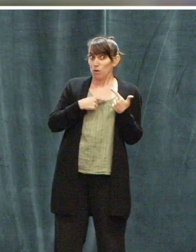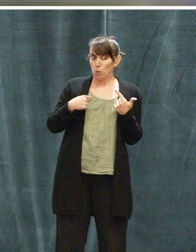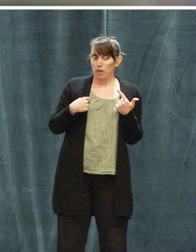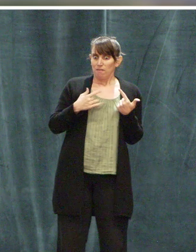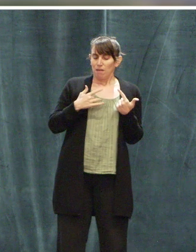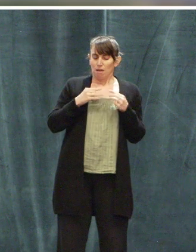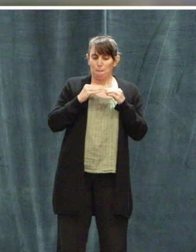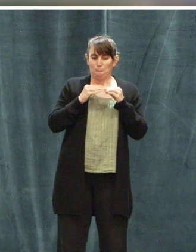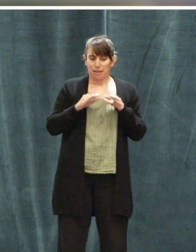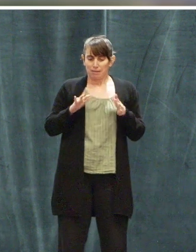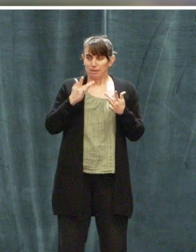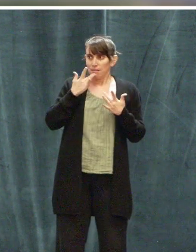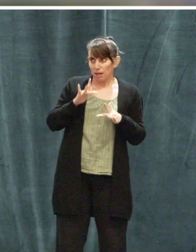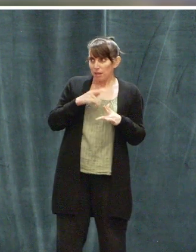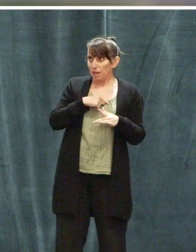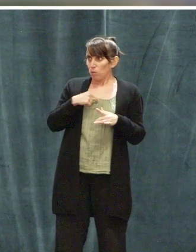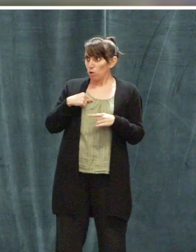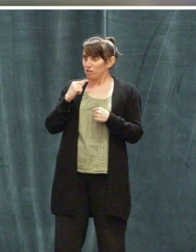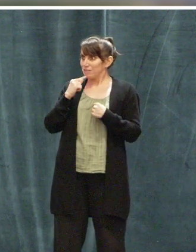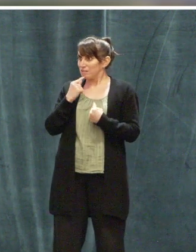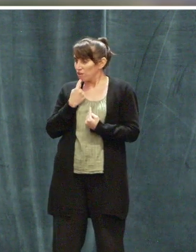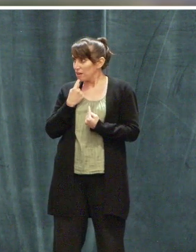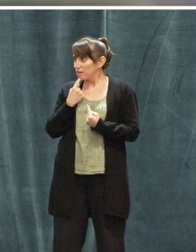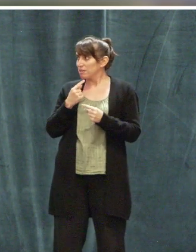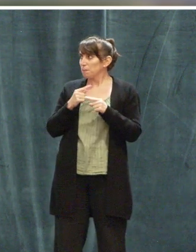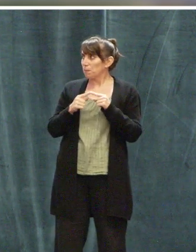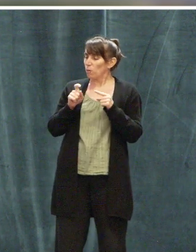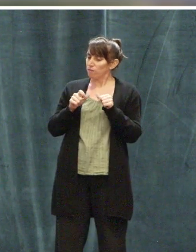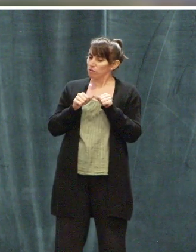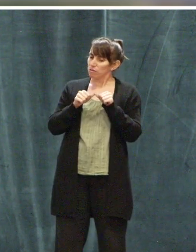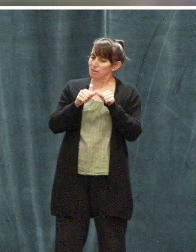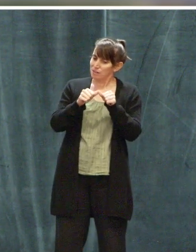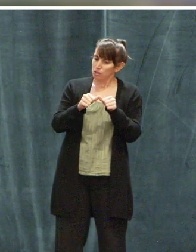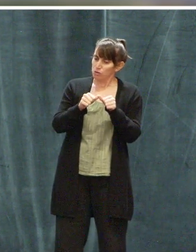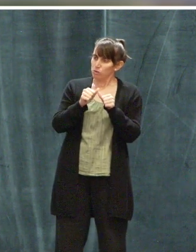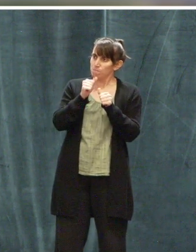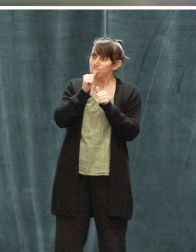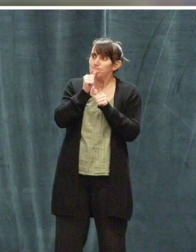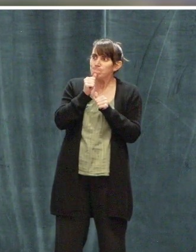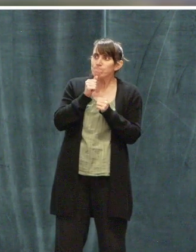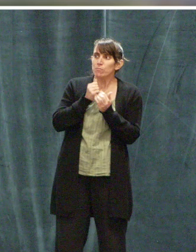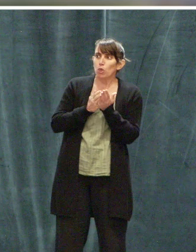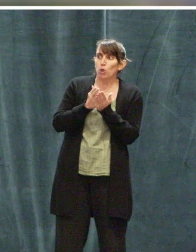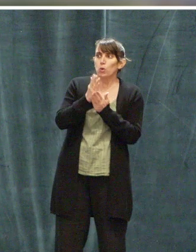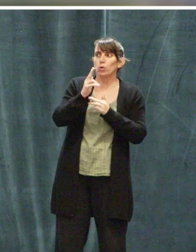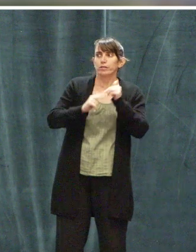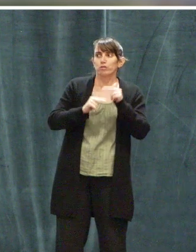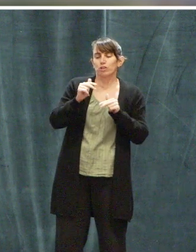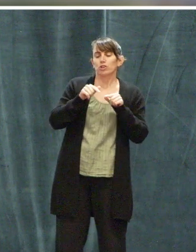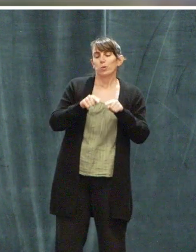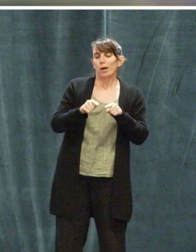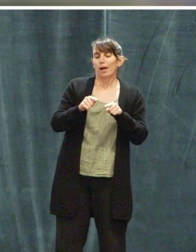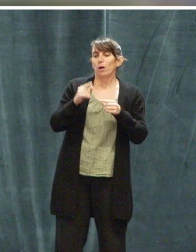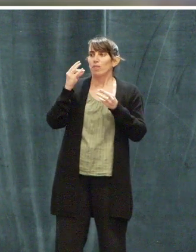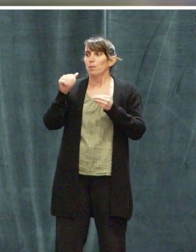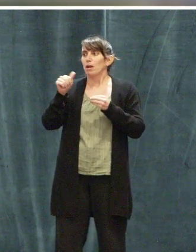we take that very seriously, that we have to continue to create a great neighborhood through construction as we think about what interim opportunities exist to improve